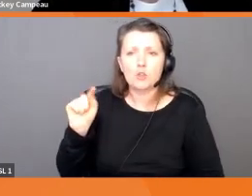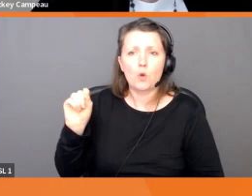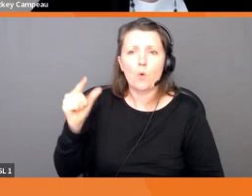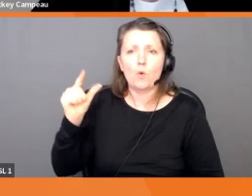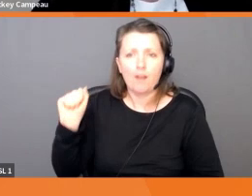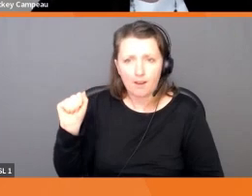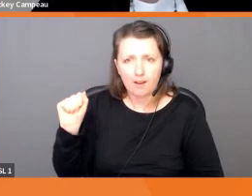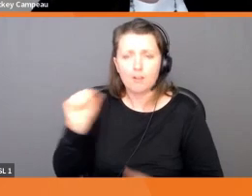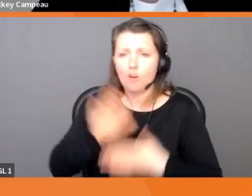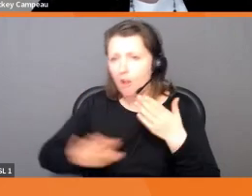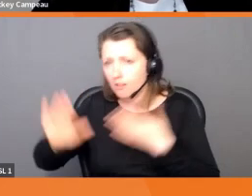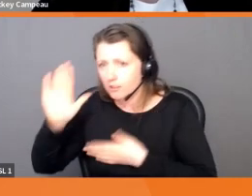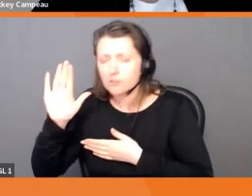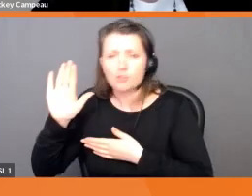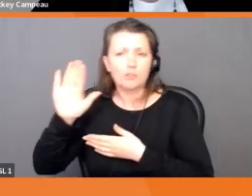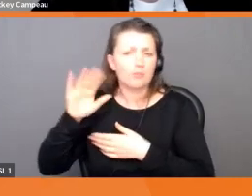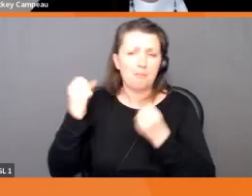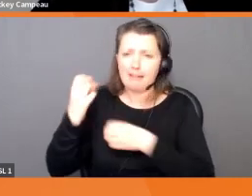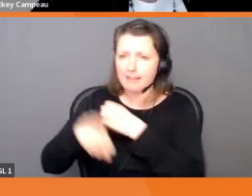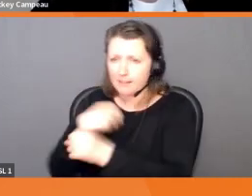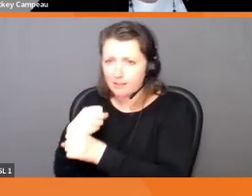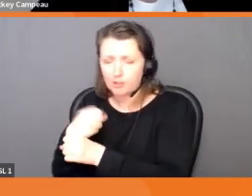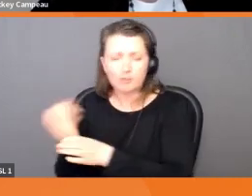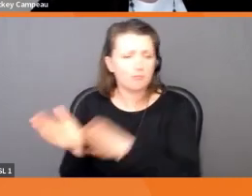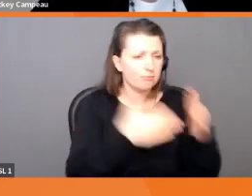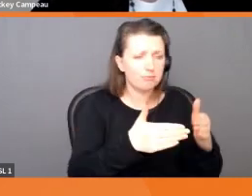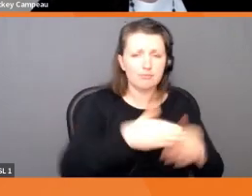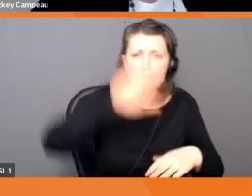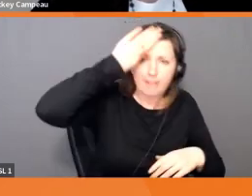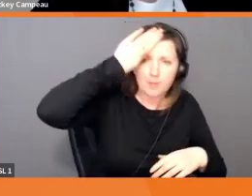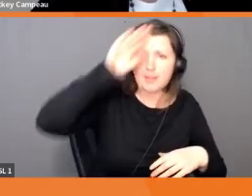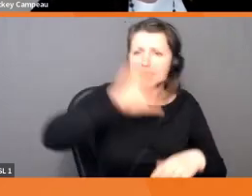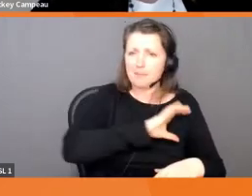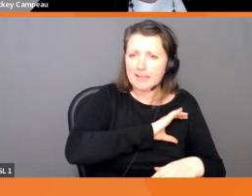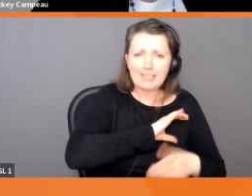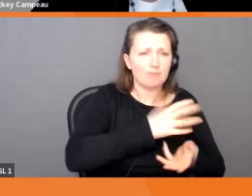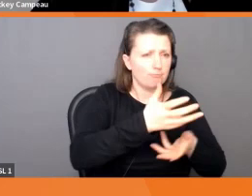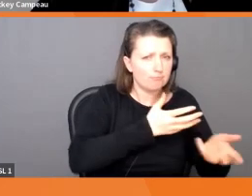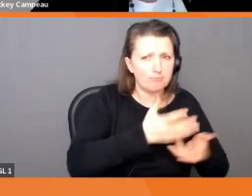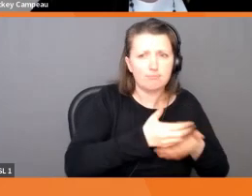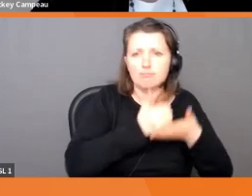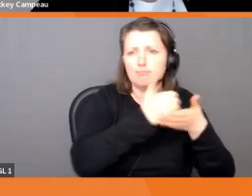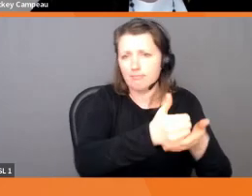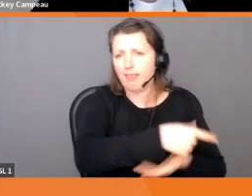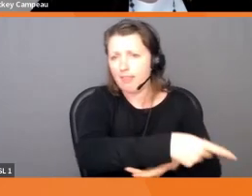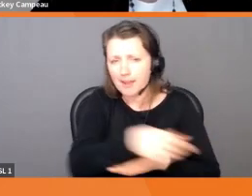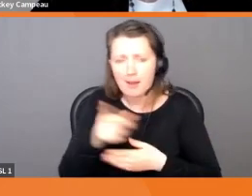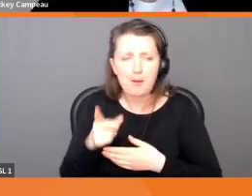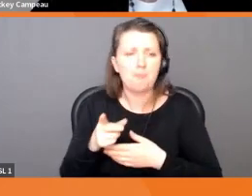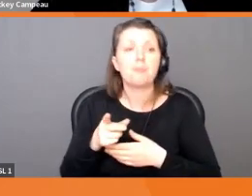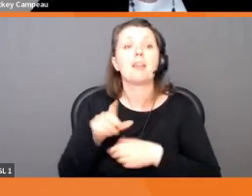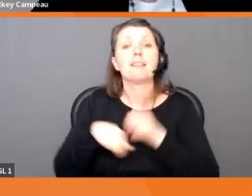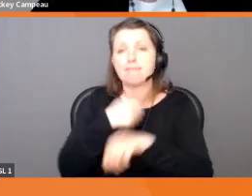firemen, paramedics, and corrections. She founded Atlas Yoga Studio School in 1999 and continues to be